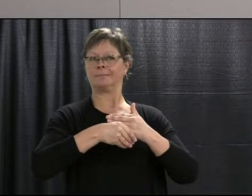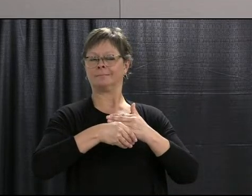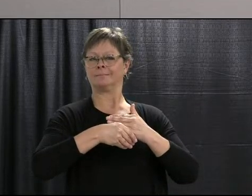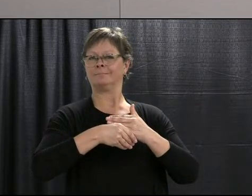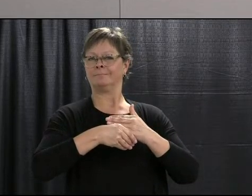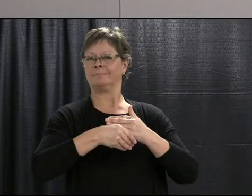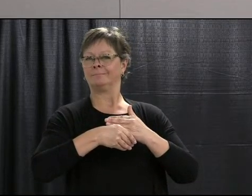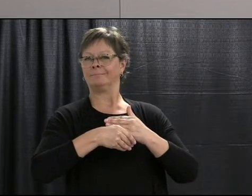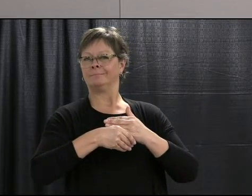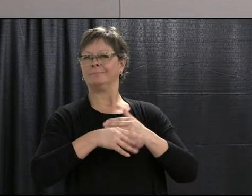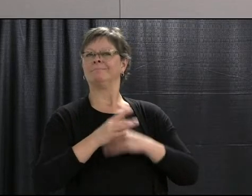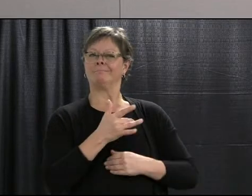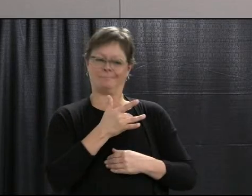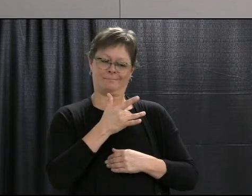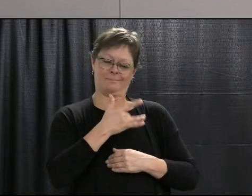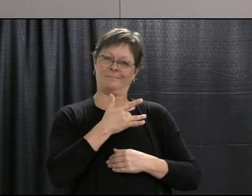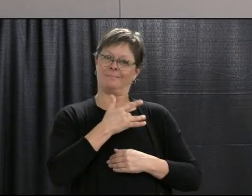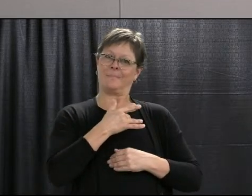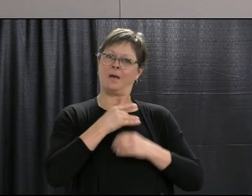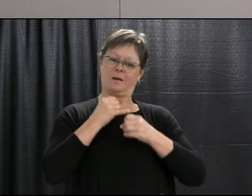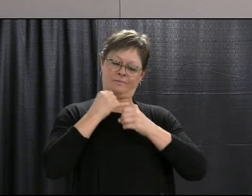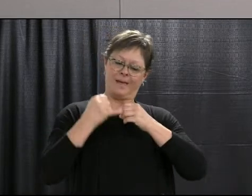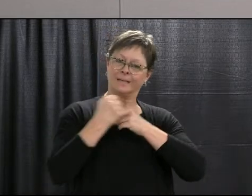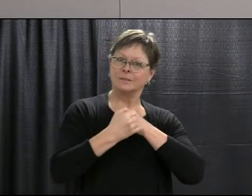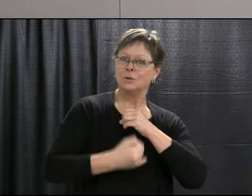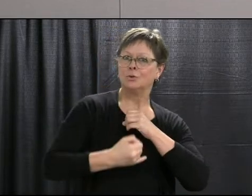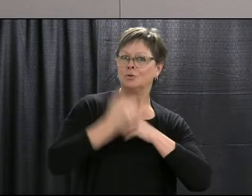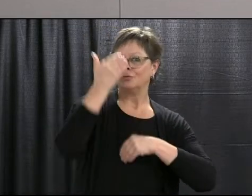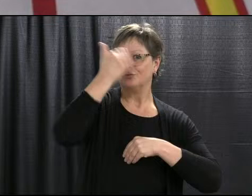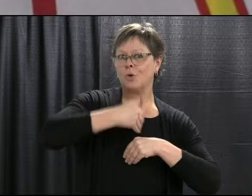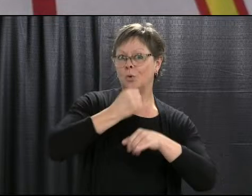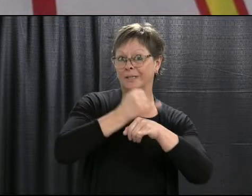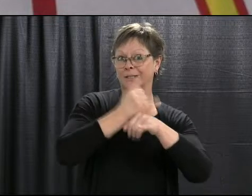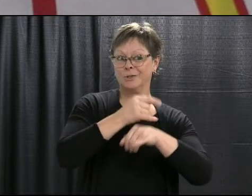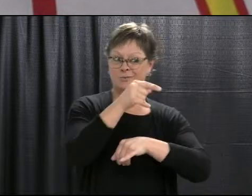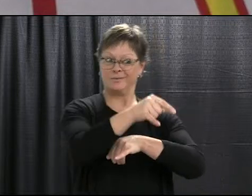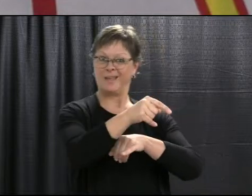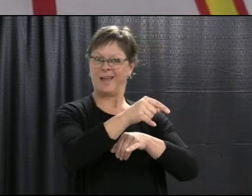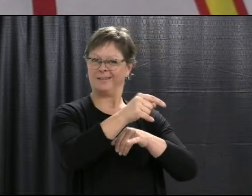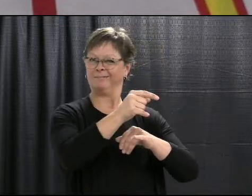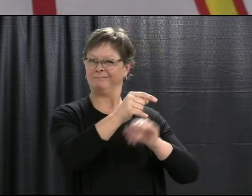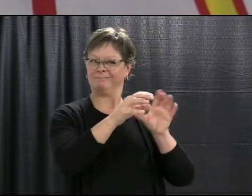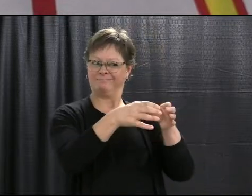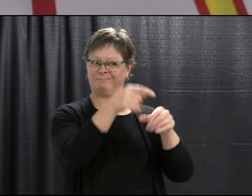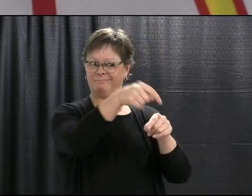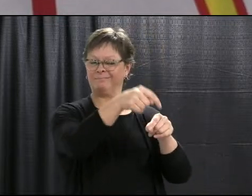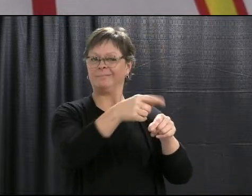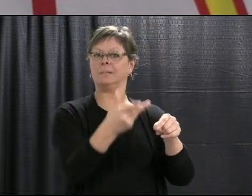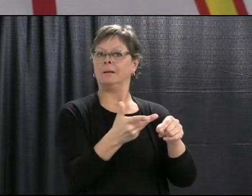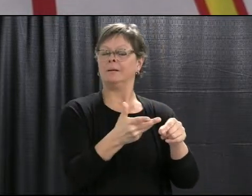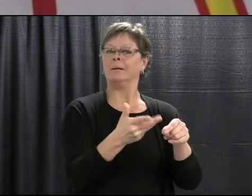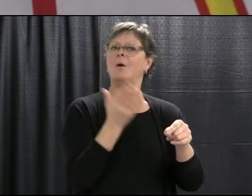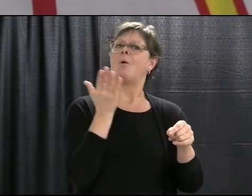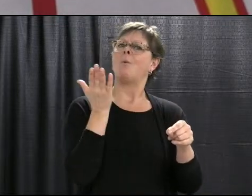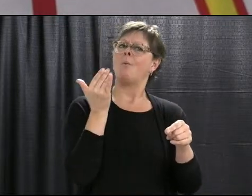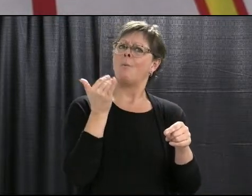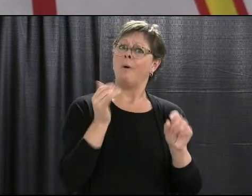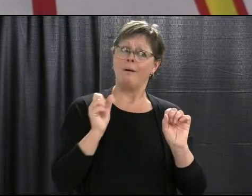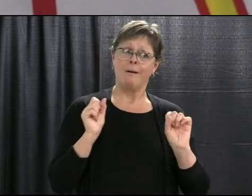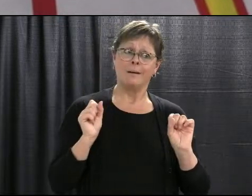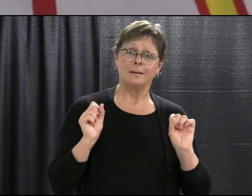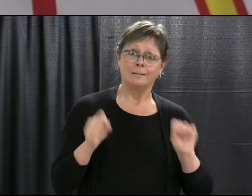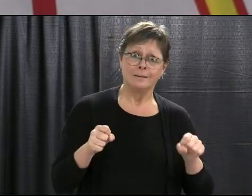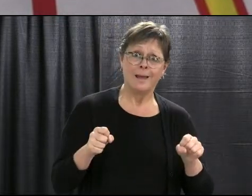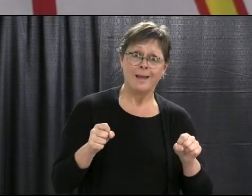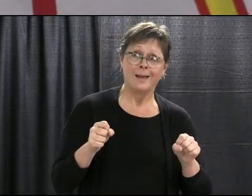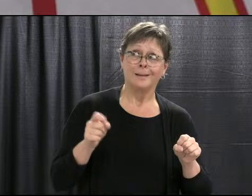You know, the Cardiovascular Stroke Institute, I believe, is part of the reason we were able to attract